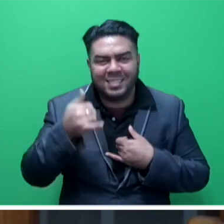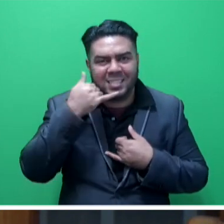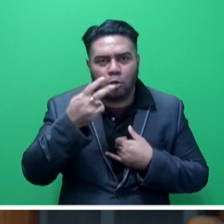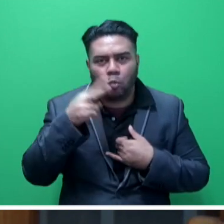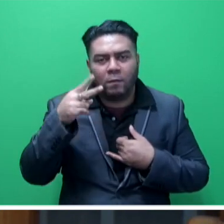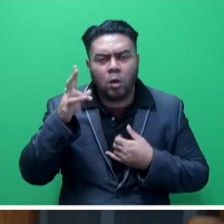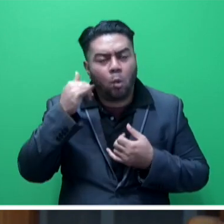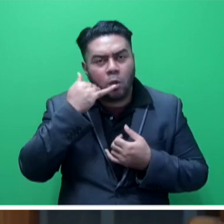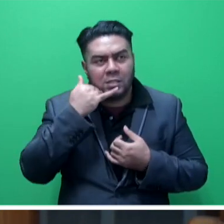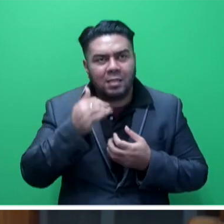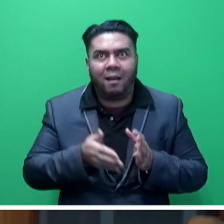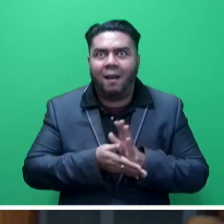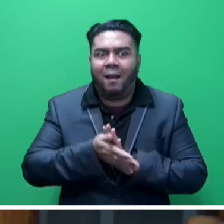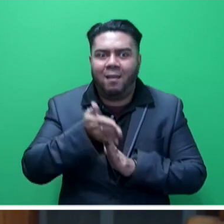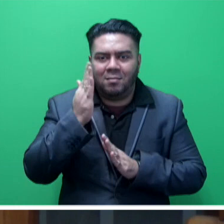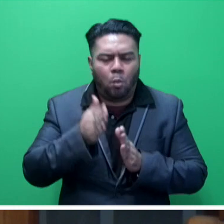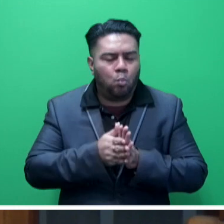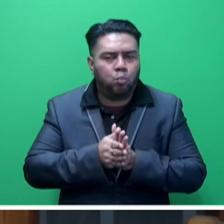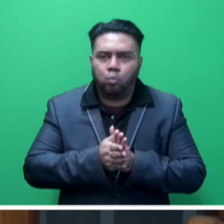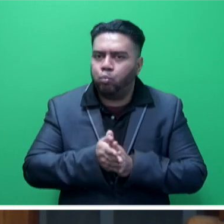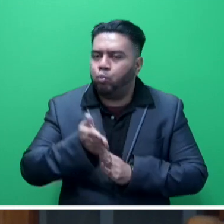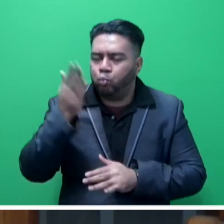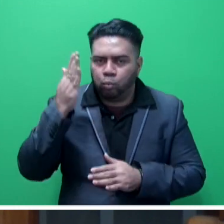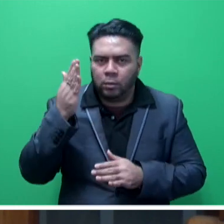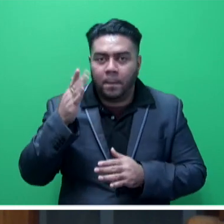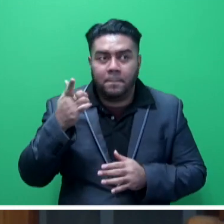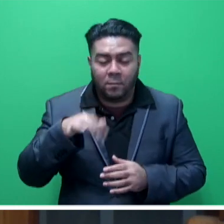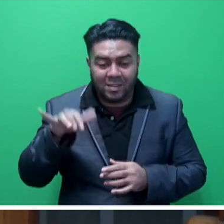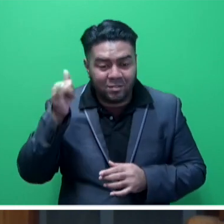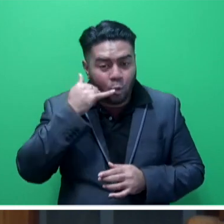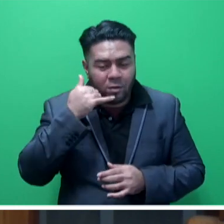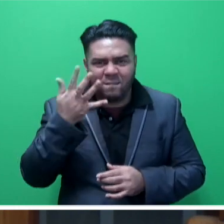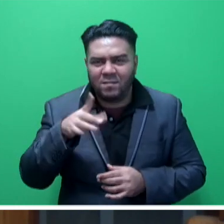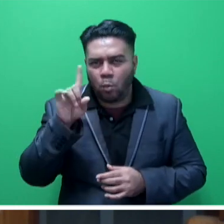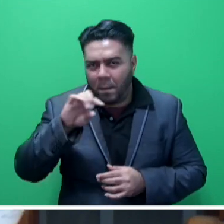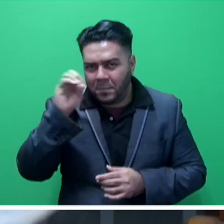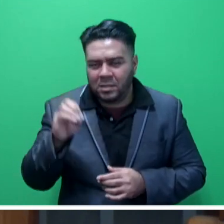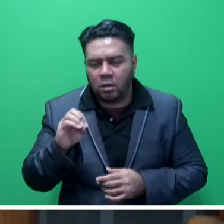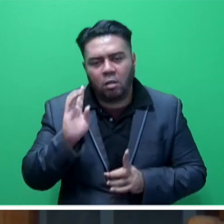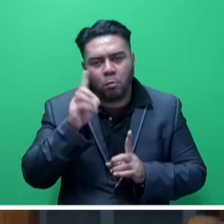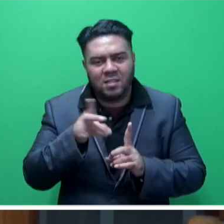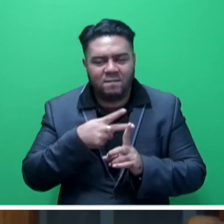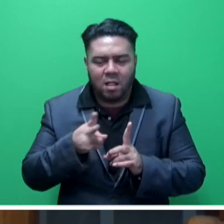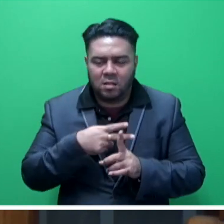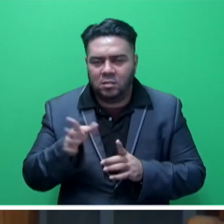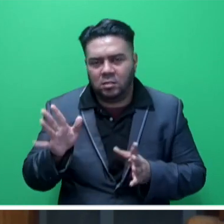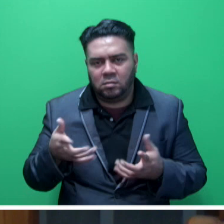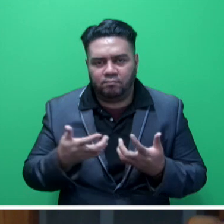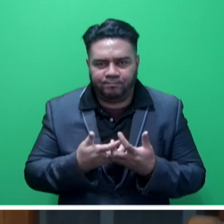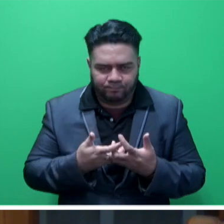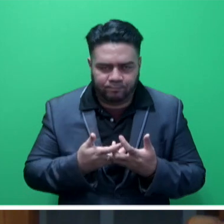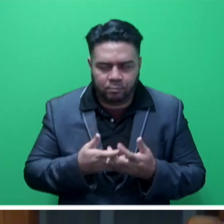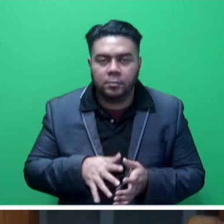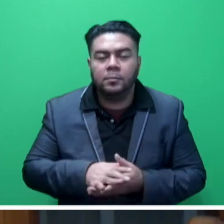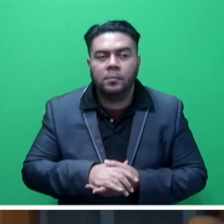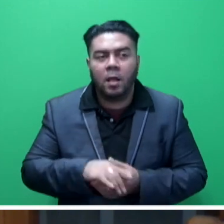the highest since the establishment of the helpline. Of these calls, 51% were domestic violence related. Again, Mr.